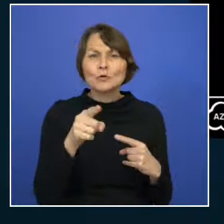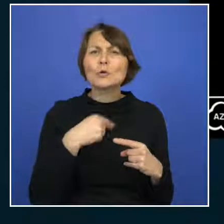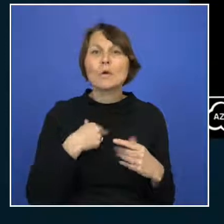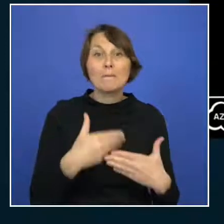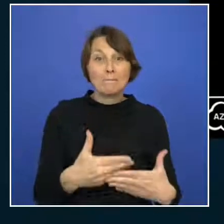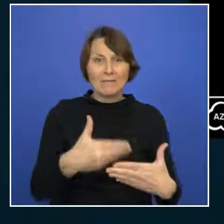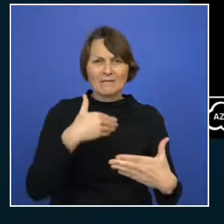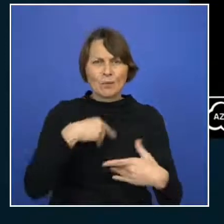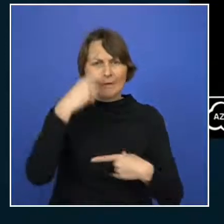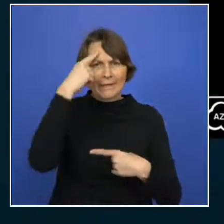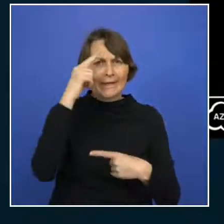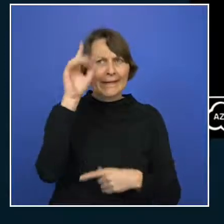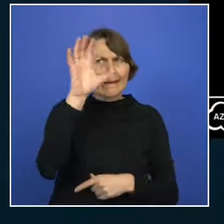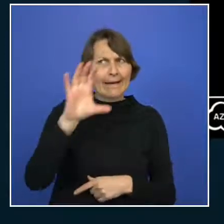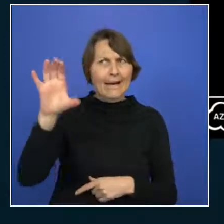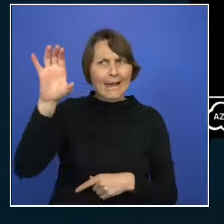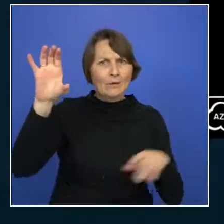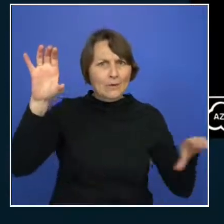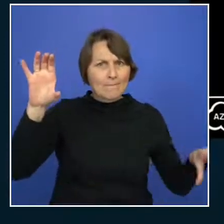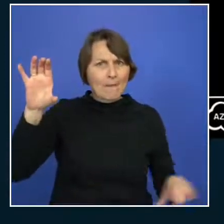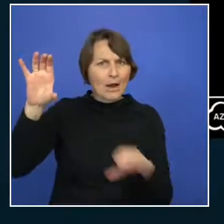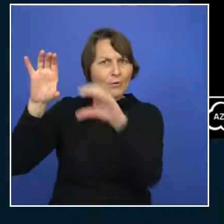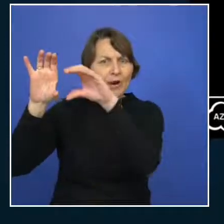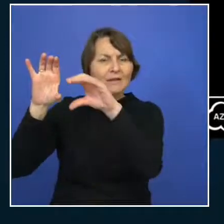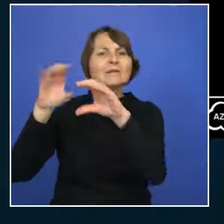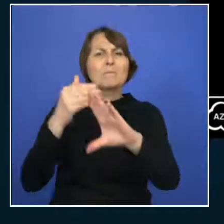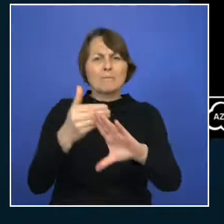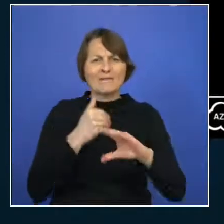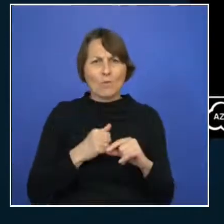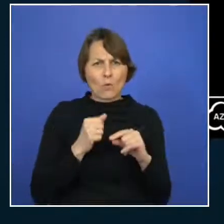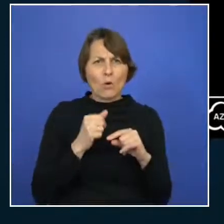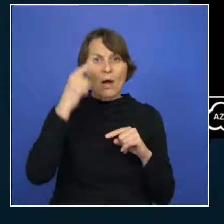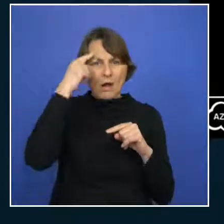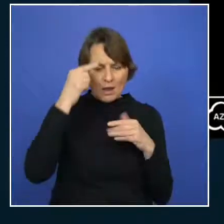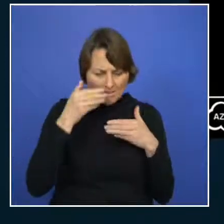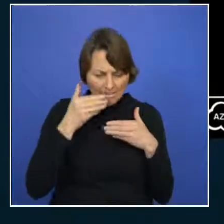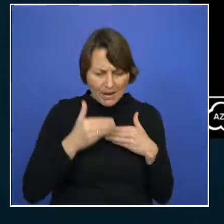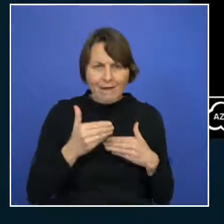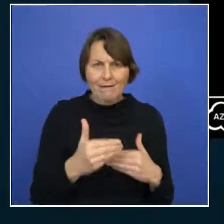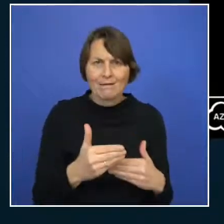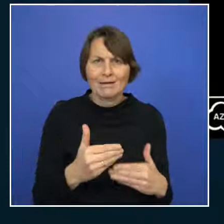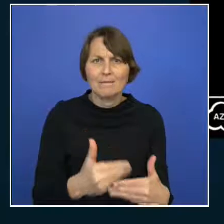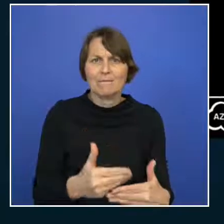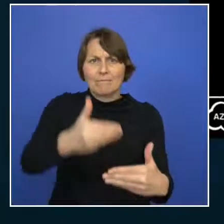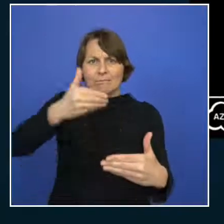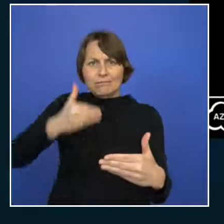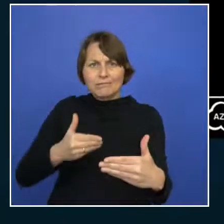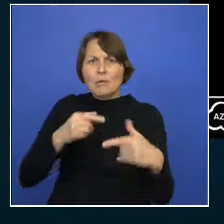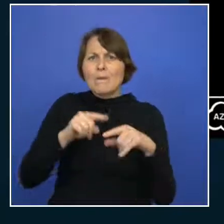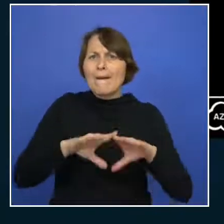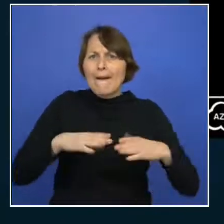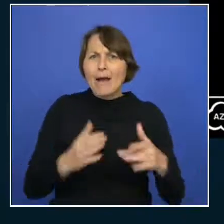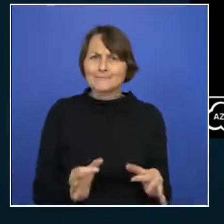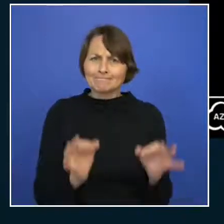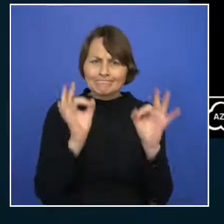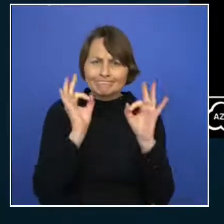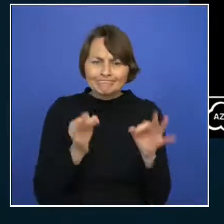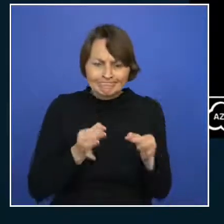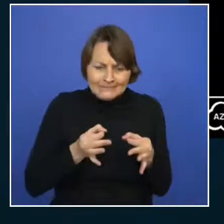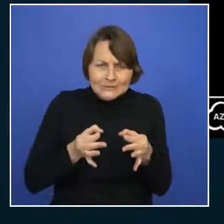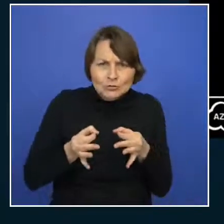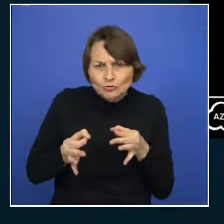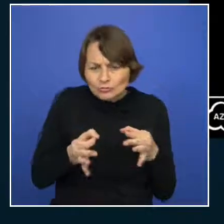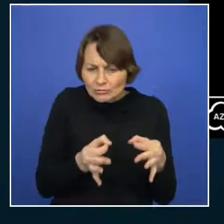migration. This means that we need to identify or define our cloud migration strategy, not just as